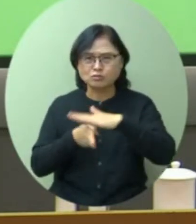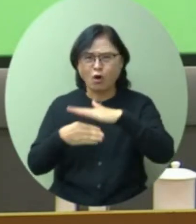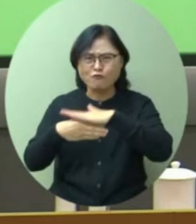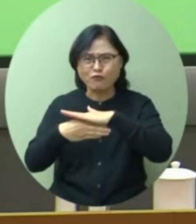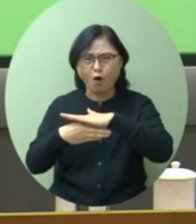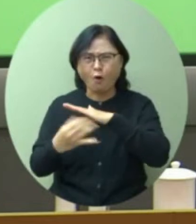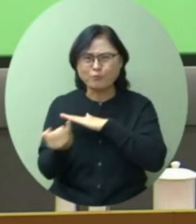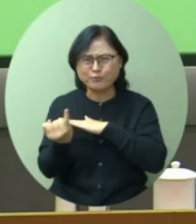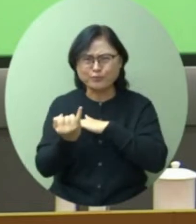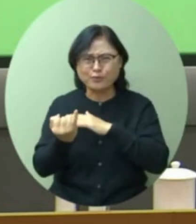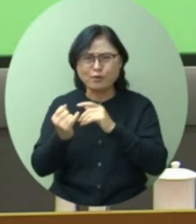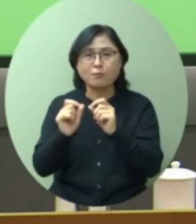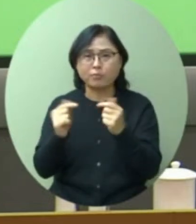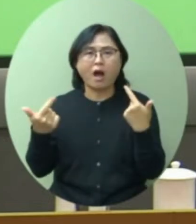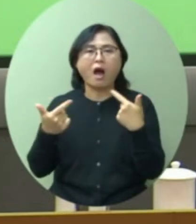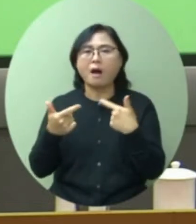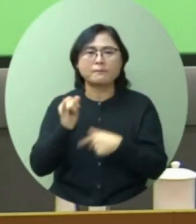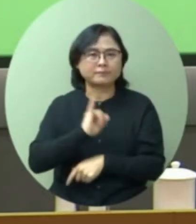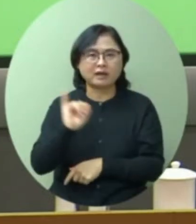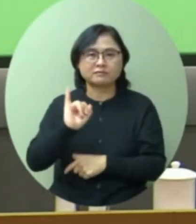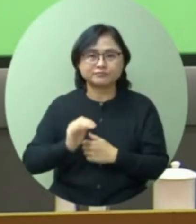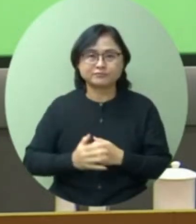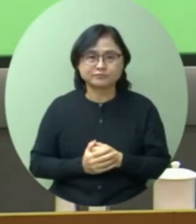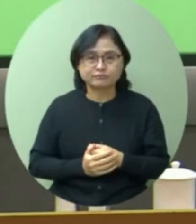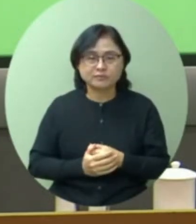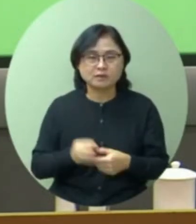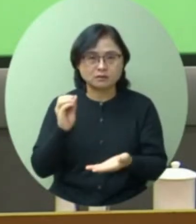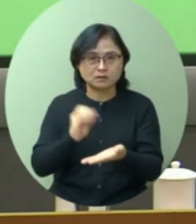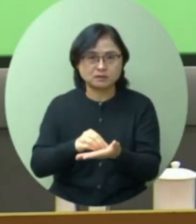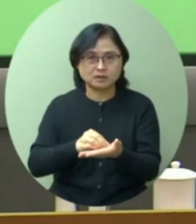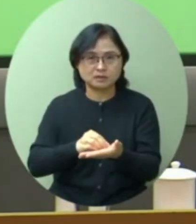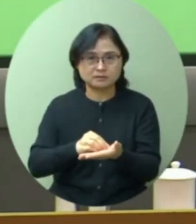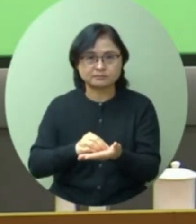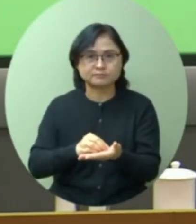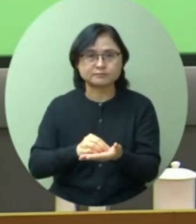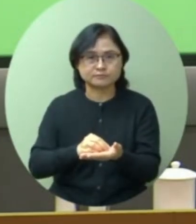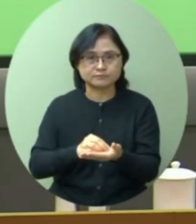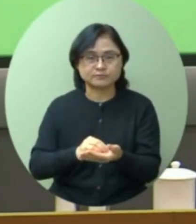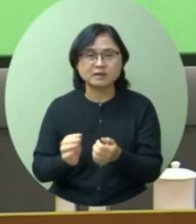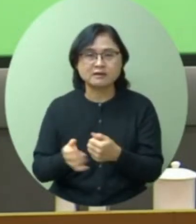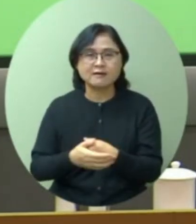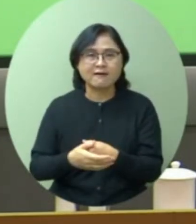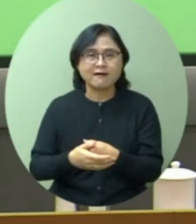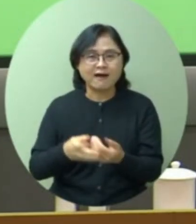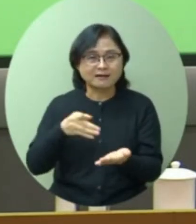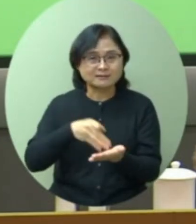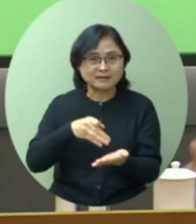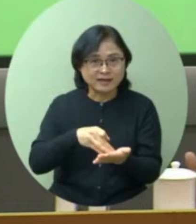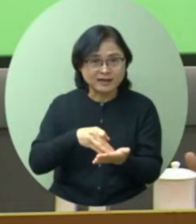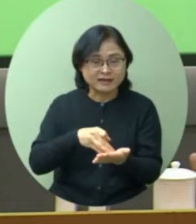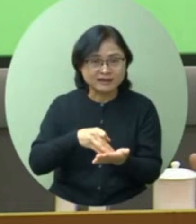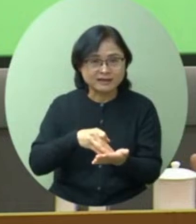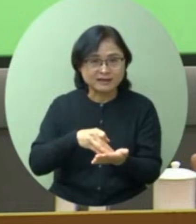met. We do not want the number of inadequate SDUs to increase.